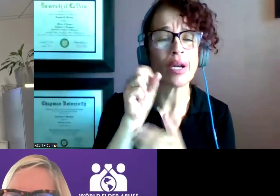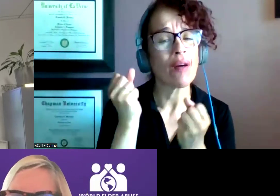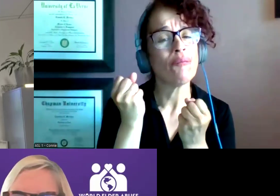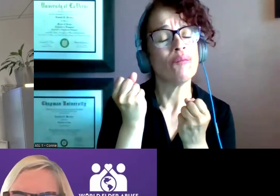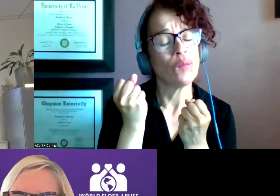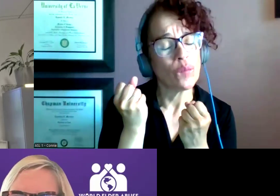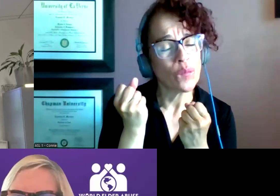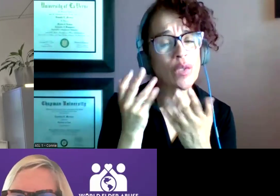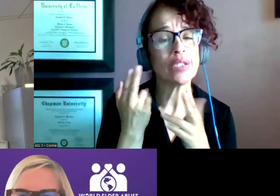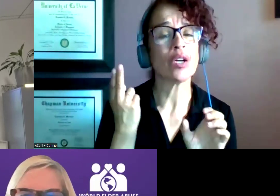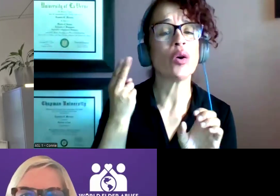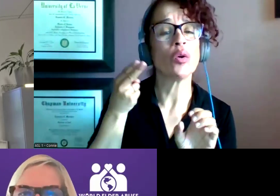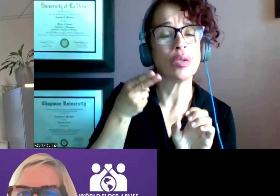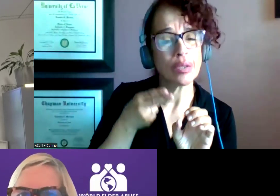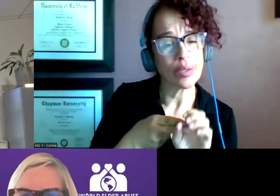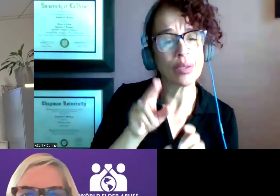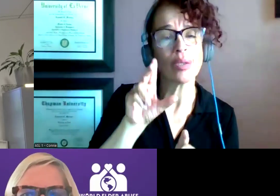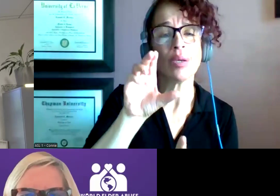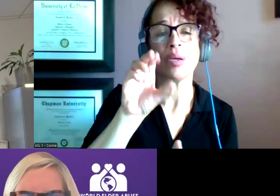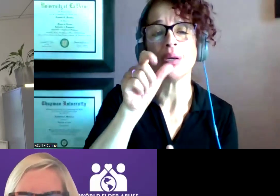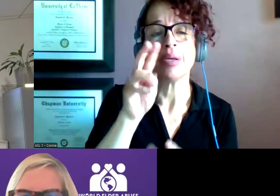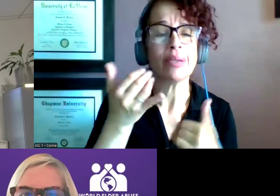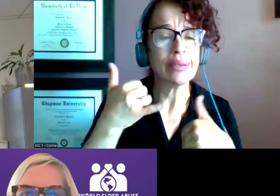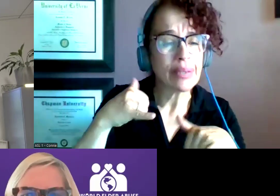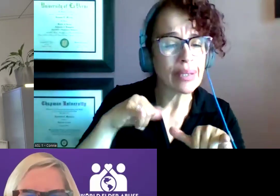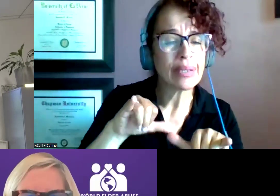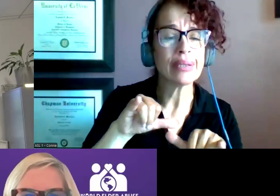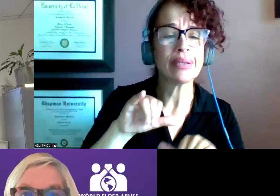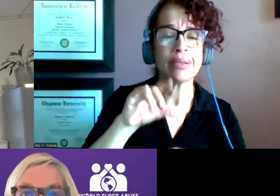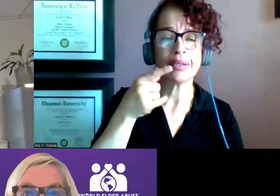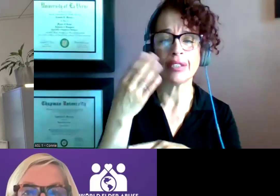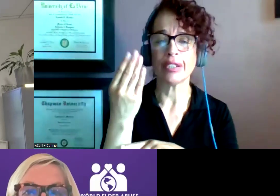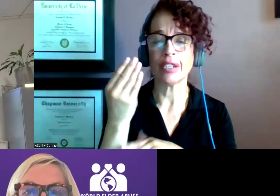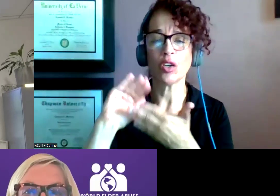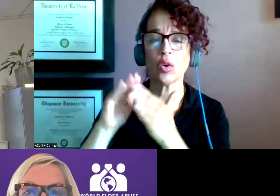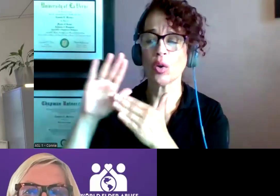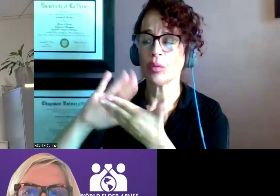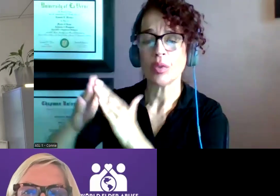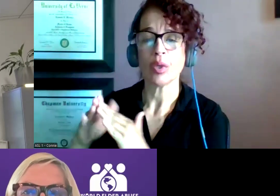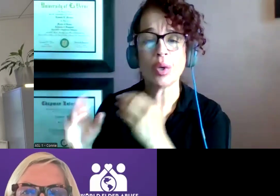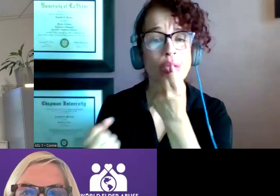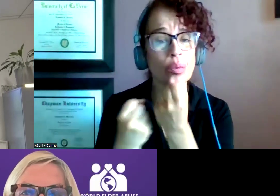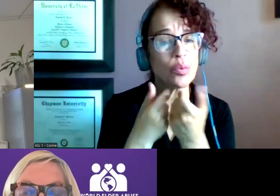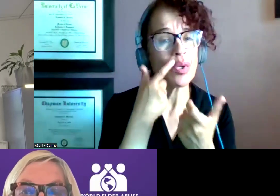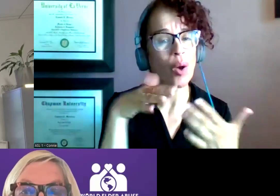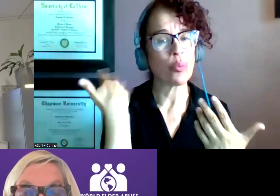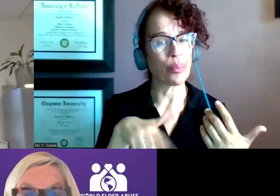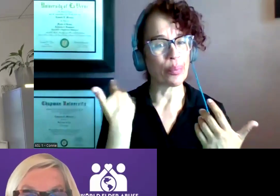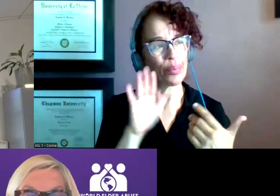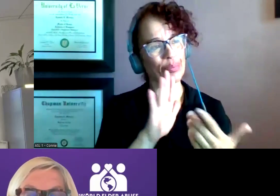many who are joining us, CalAIM is just still getting off the ground, and the 14 community supports. And look at you already